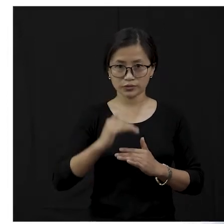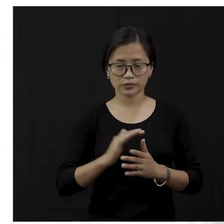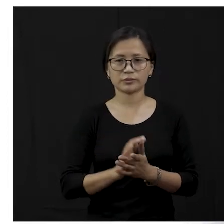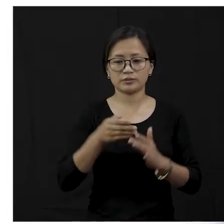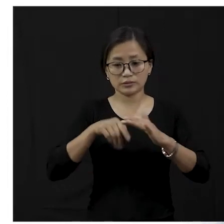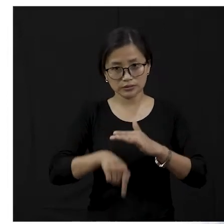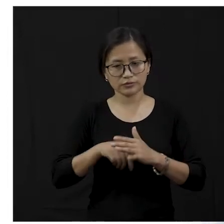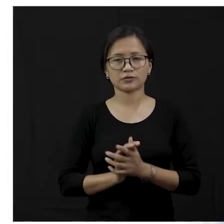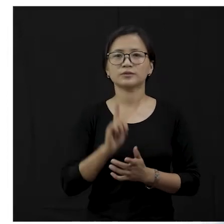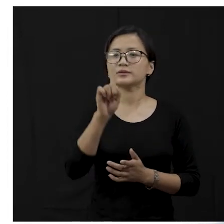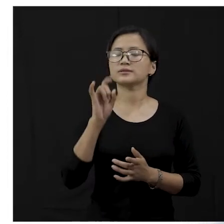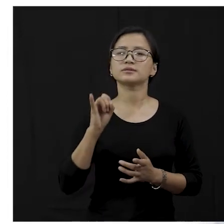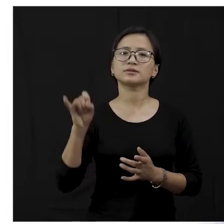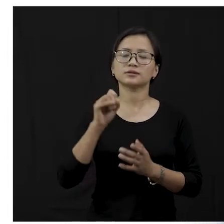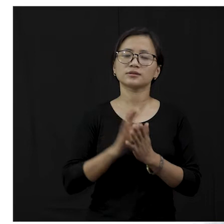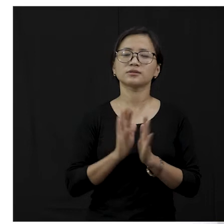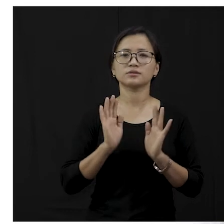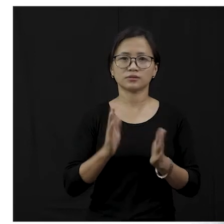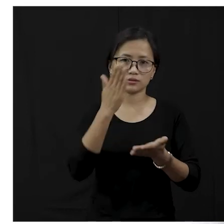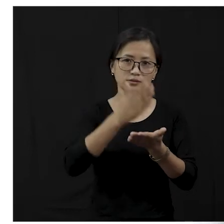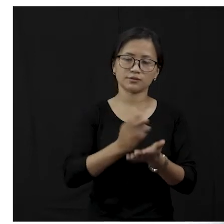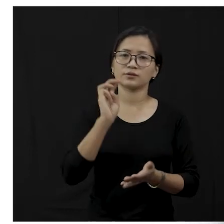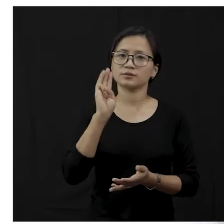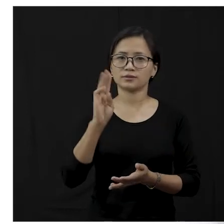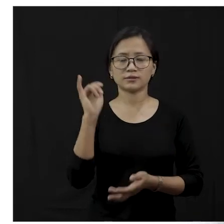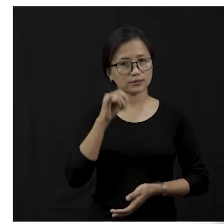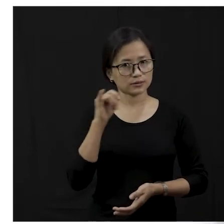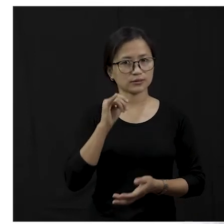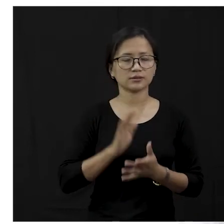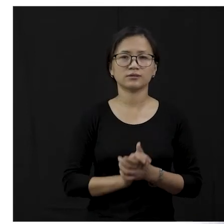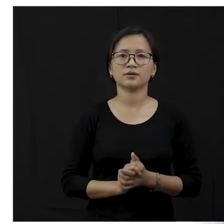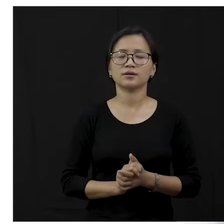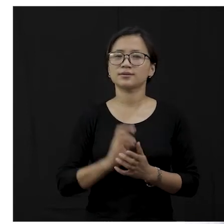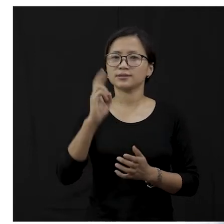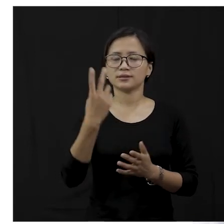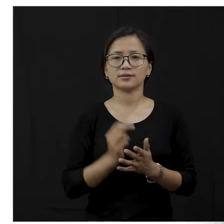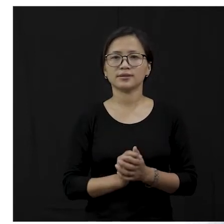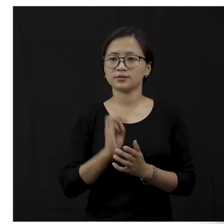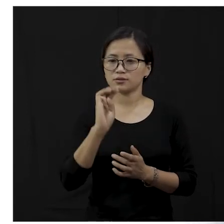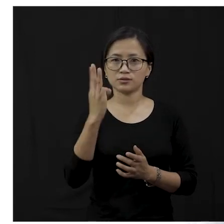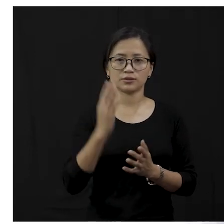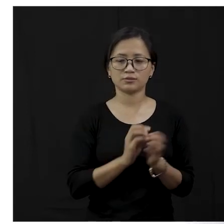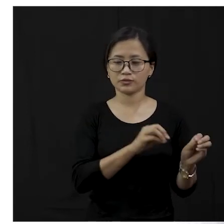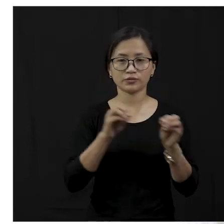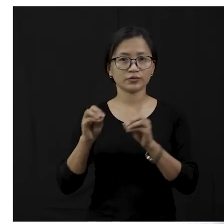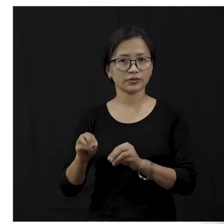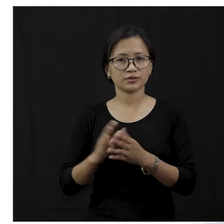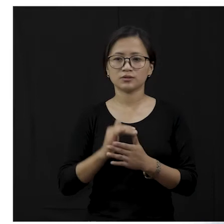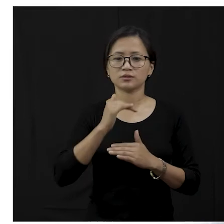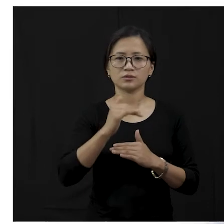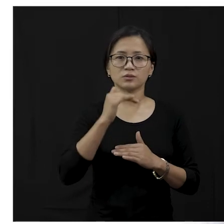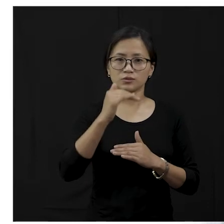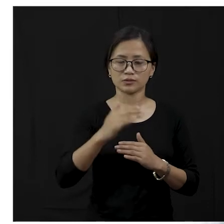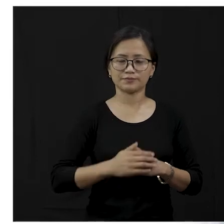from 16. Then you will stop at 36. Then second, add 3 by moving 3 steps